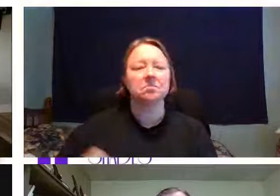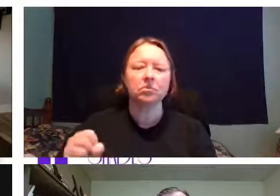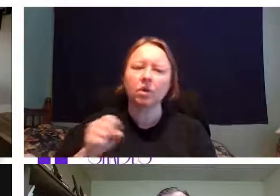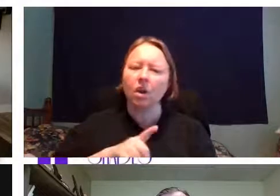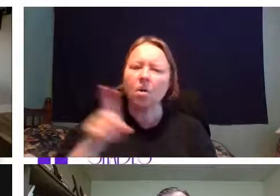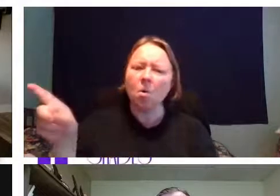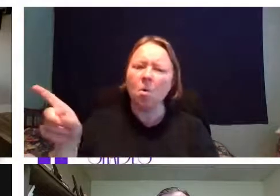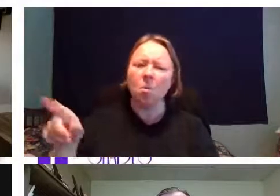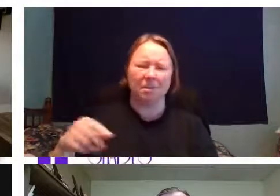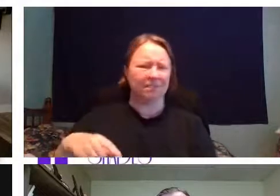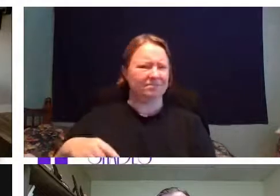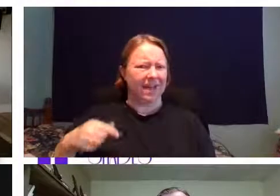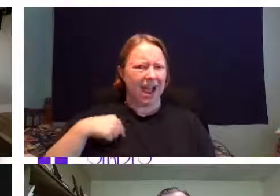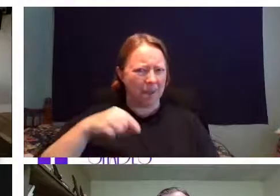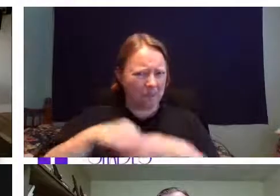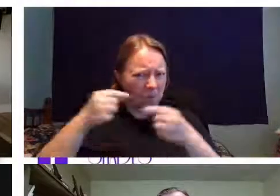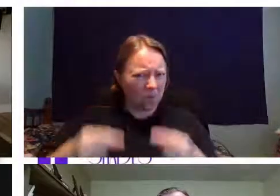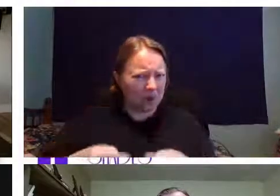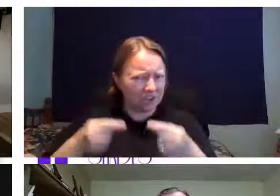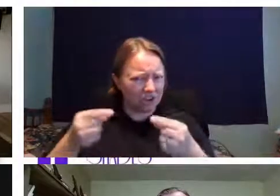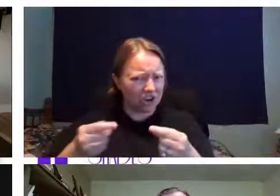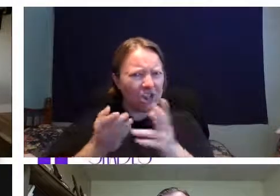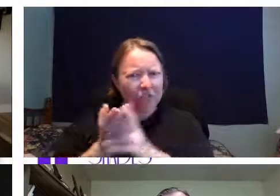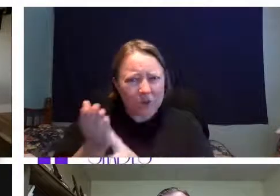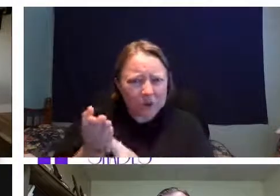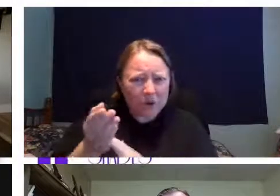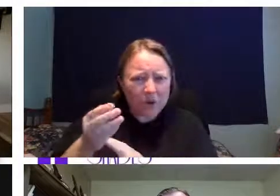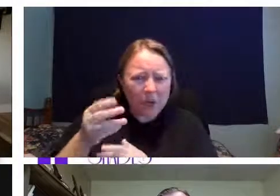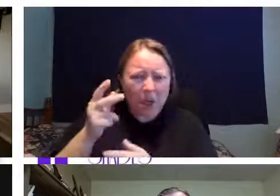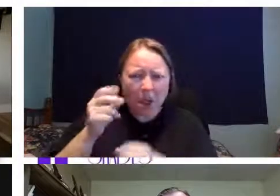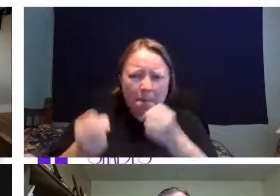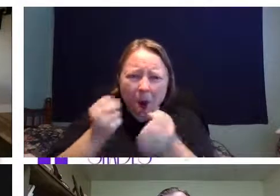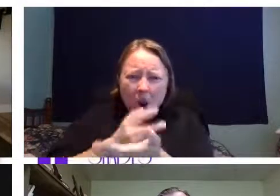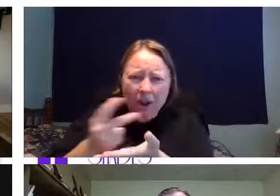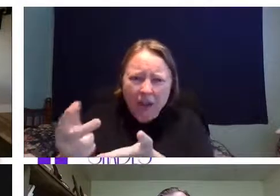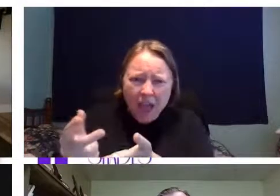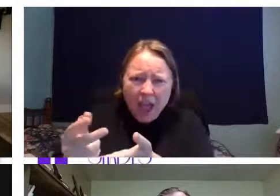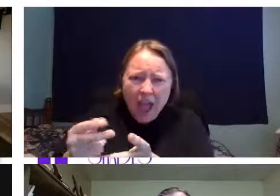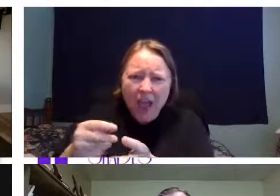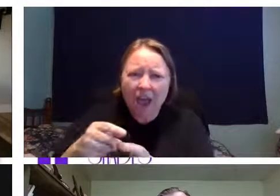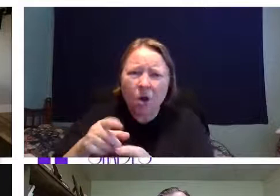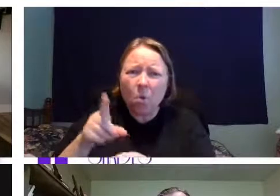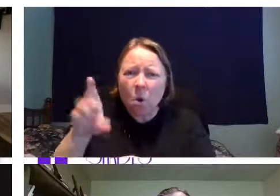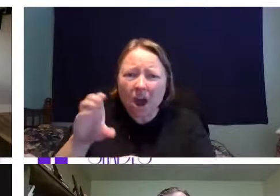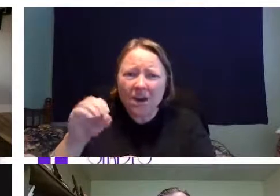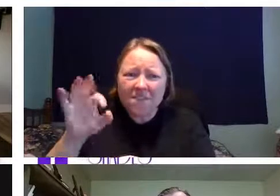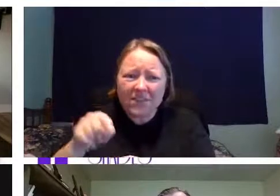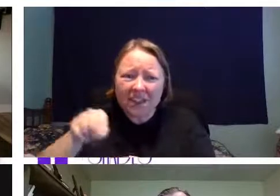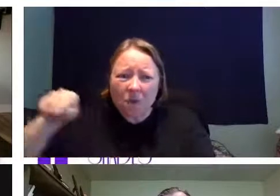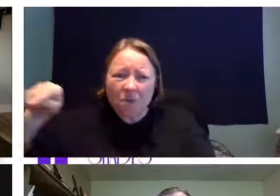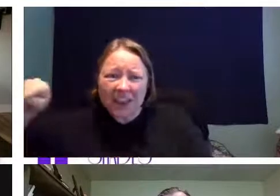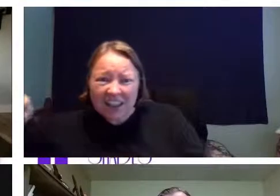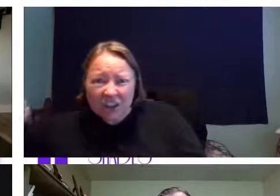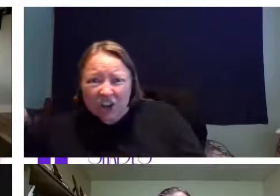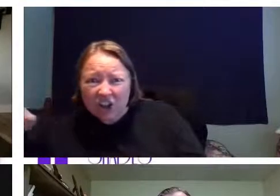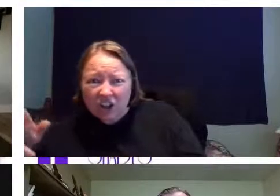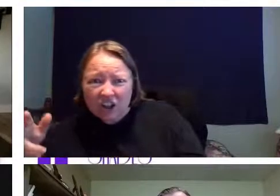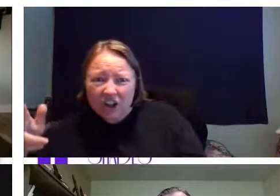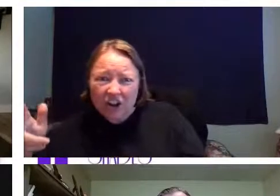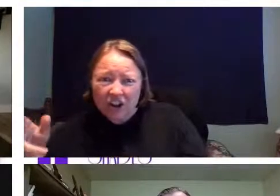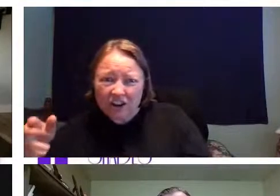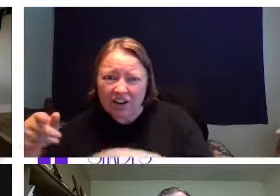a wheelchair and I'm trying to roll through a parking lot 100 feet away from your front door to get in,